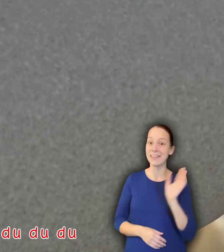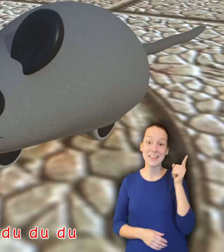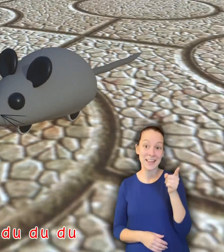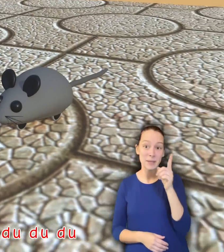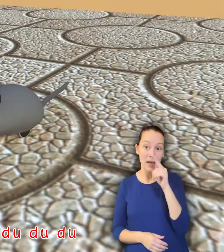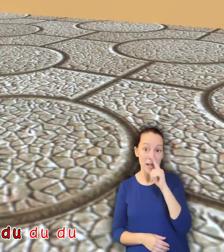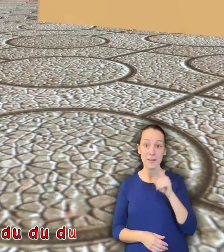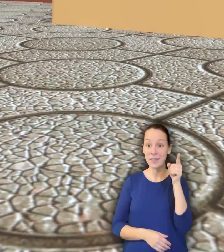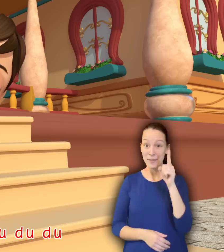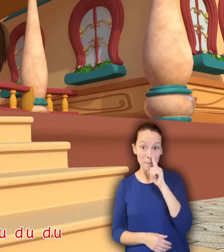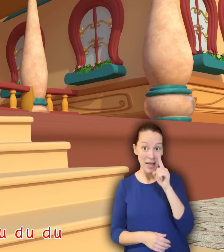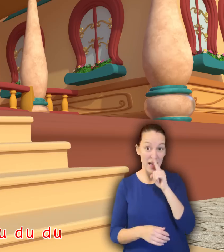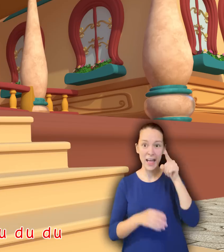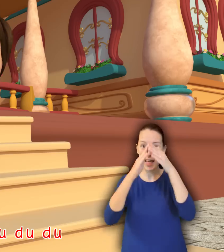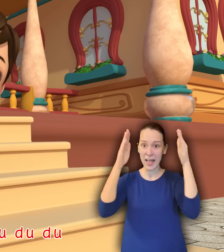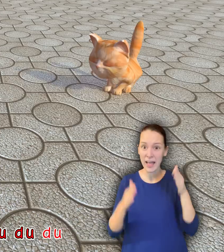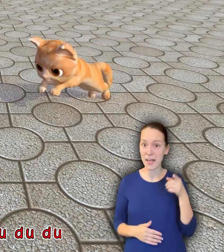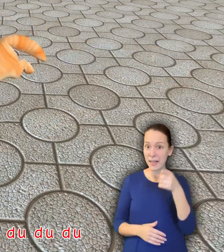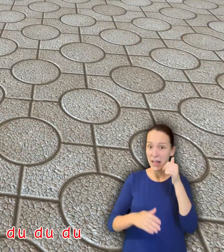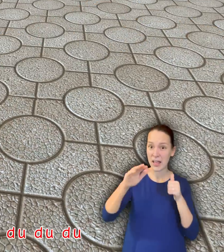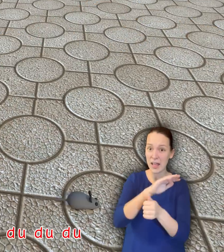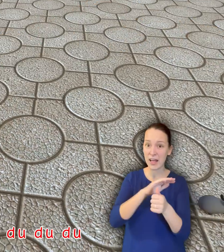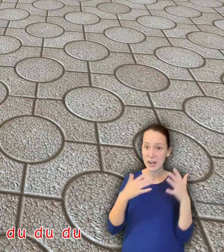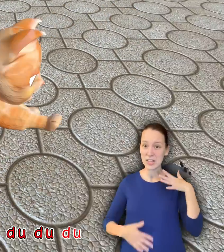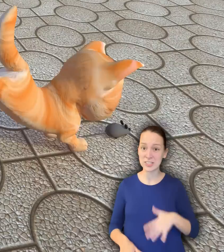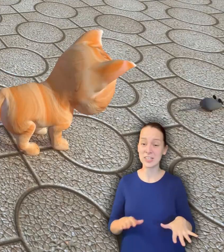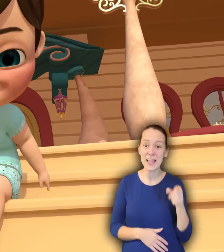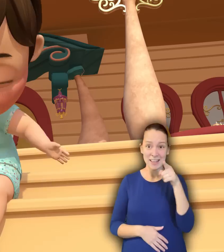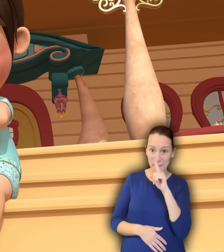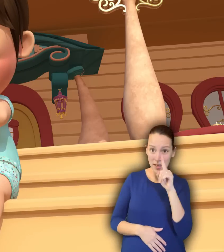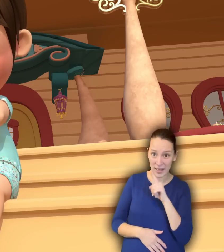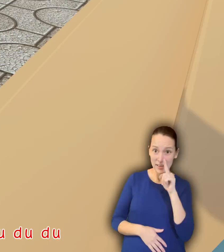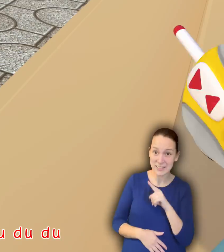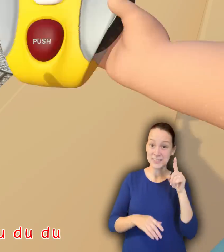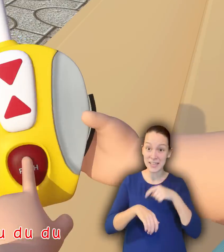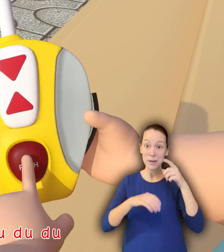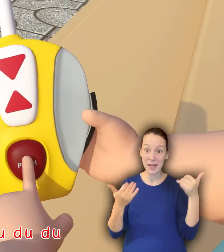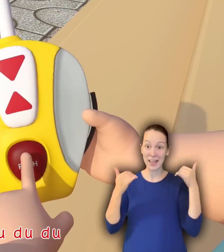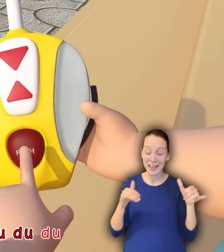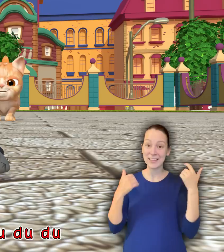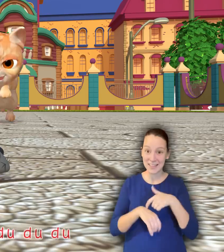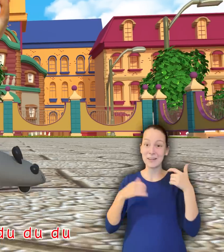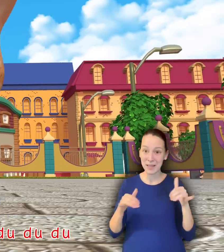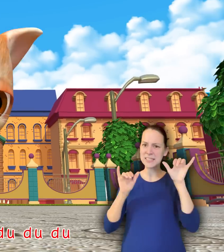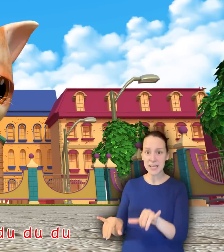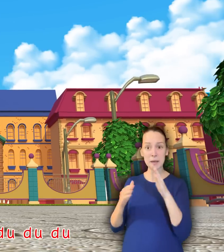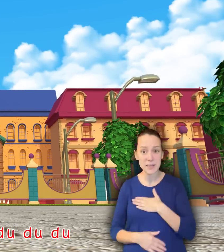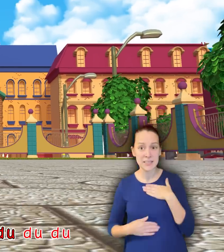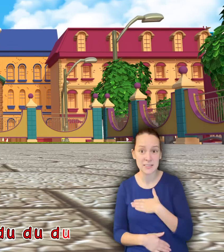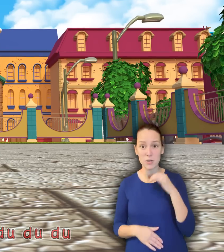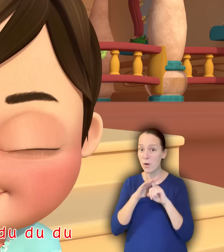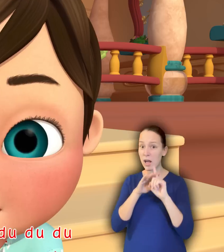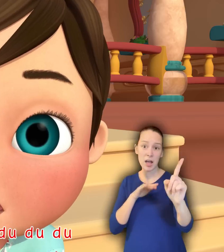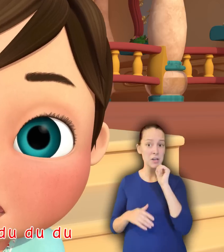by there's a mou in the house under the BL a little mouse time to play